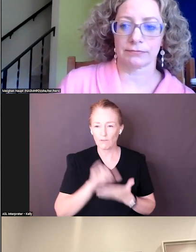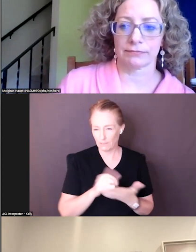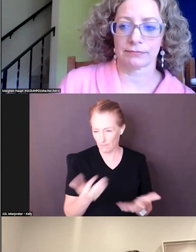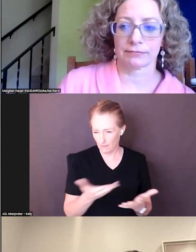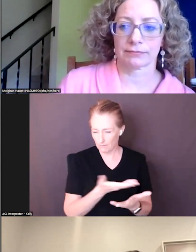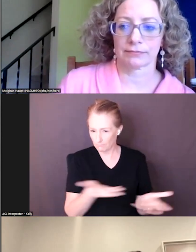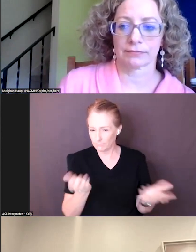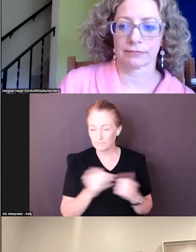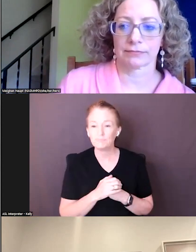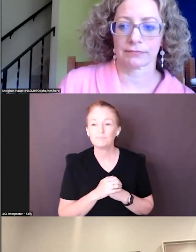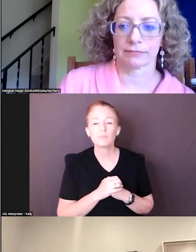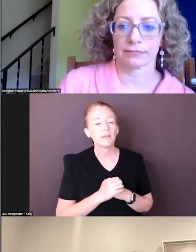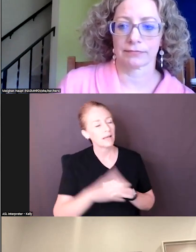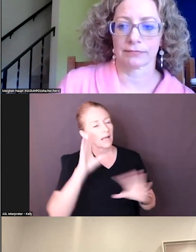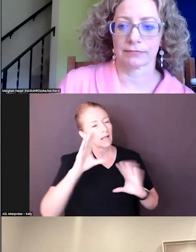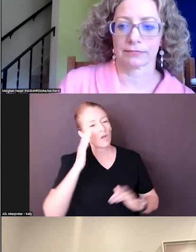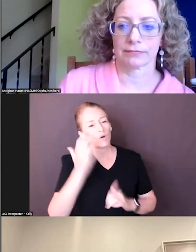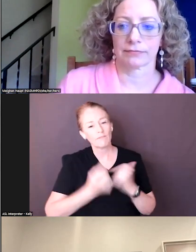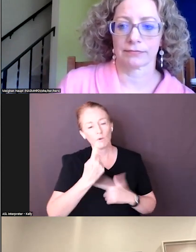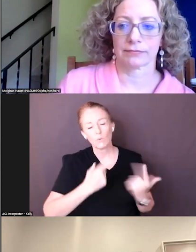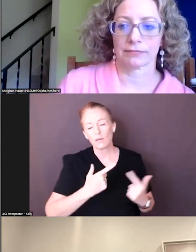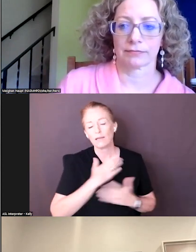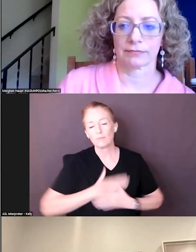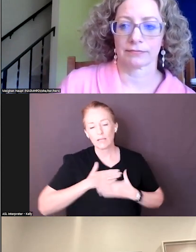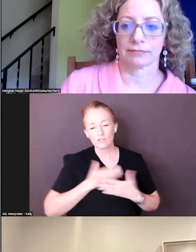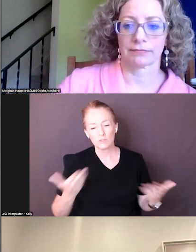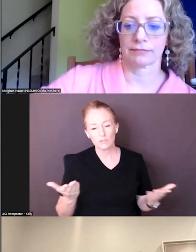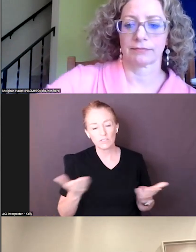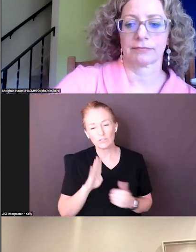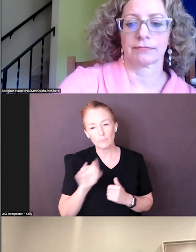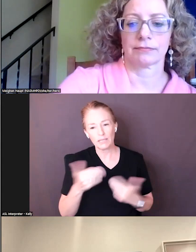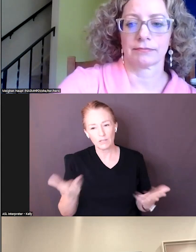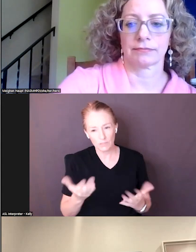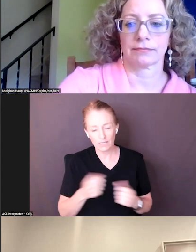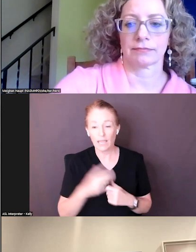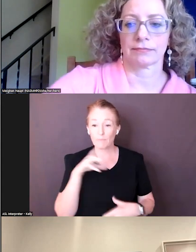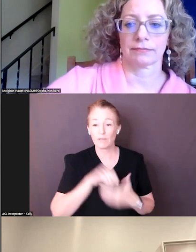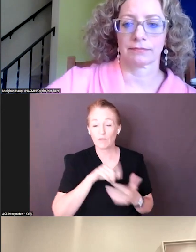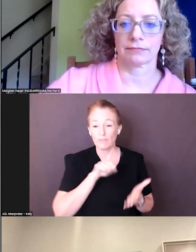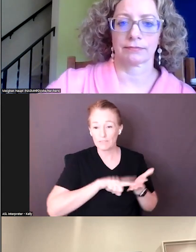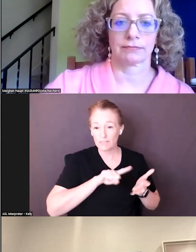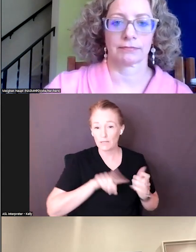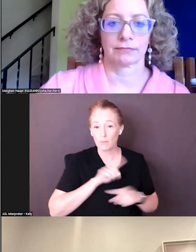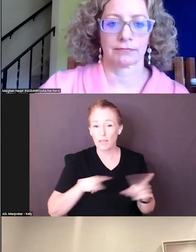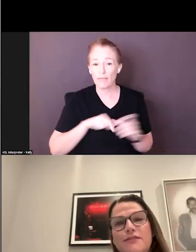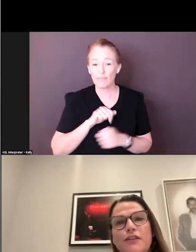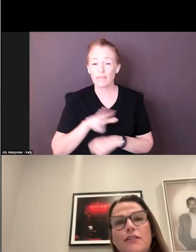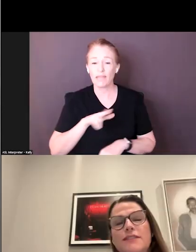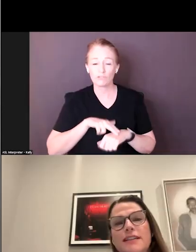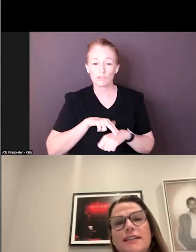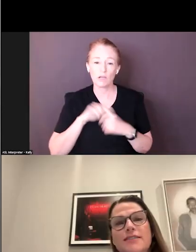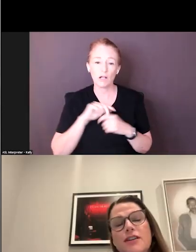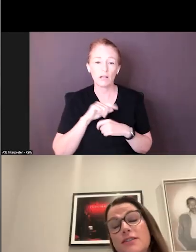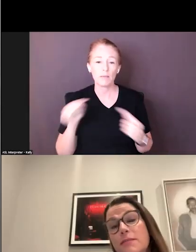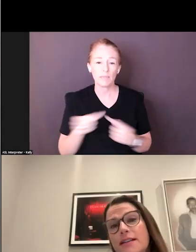Hi, everyone. It's a pleasure to be here today. I have been involved in the study, but the National Pain Advocacy Center has also been